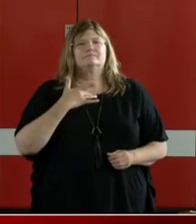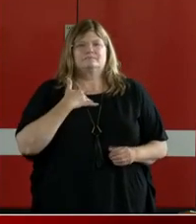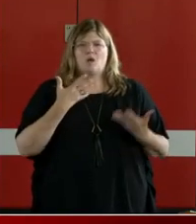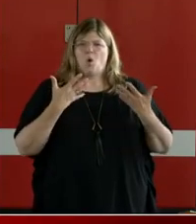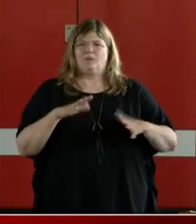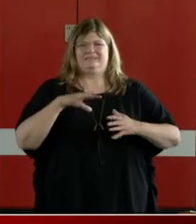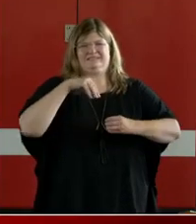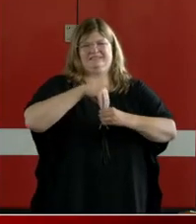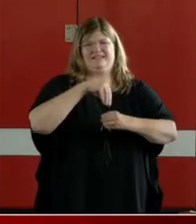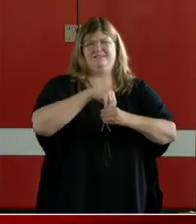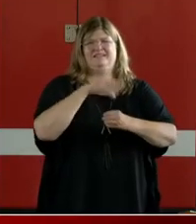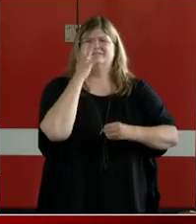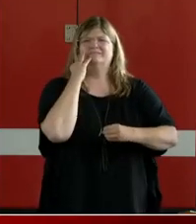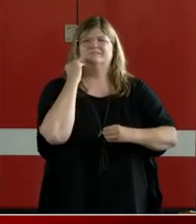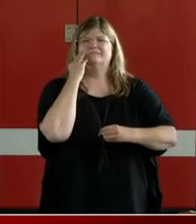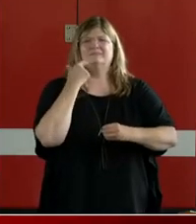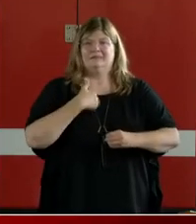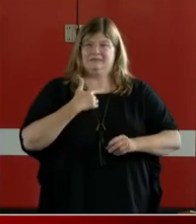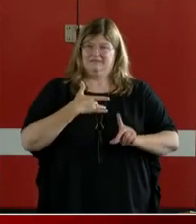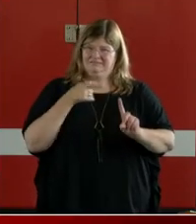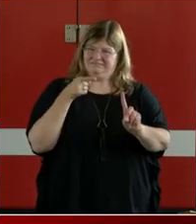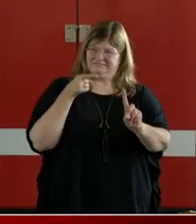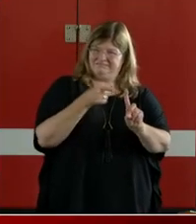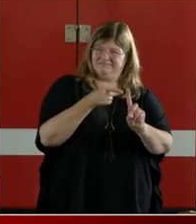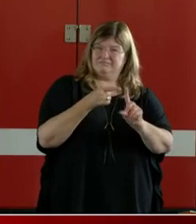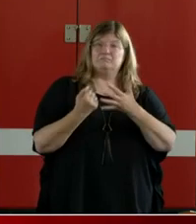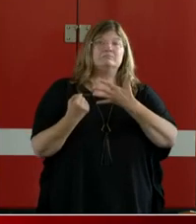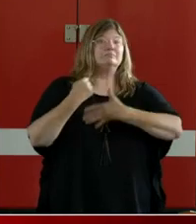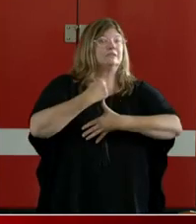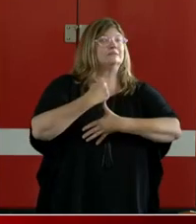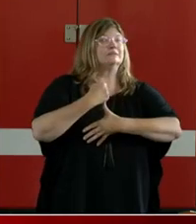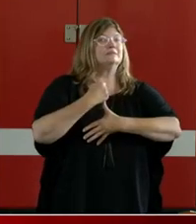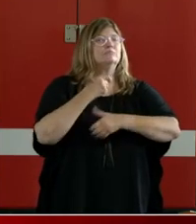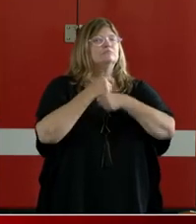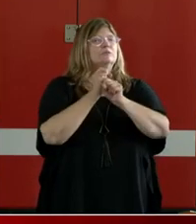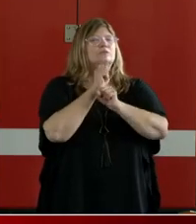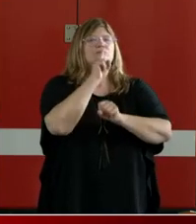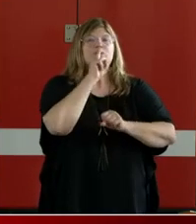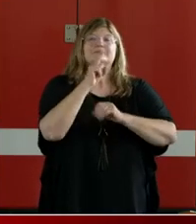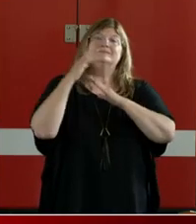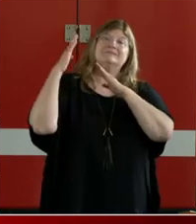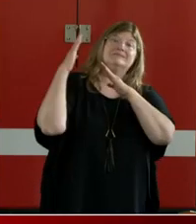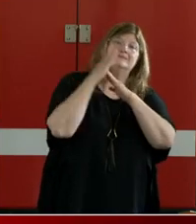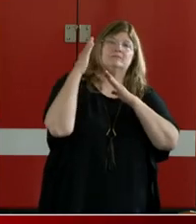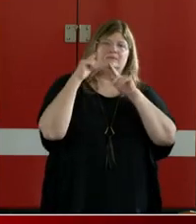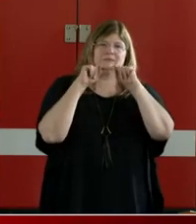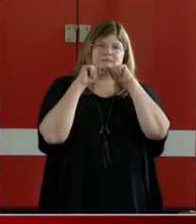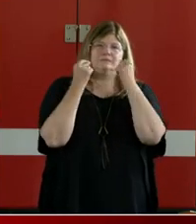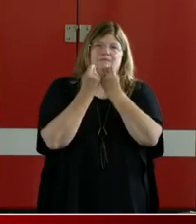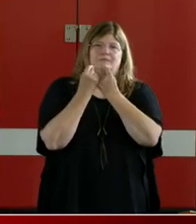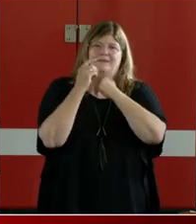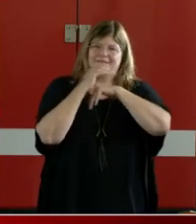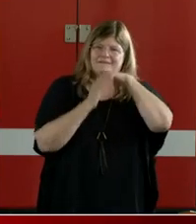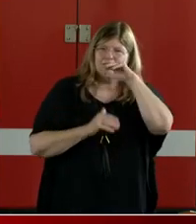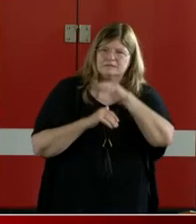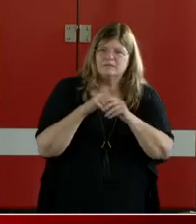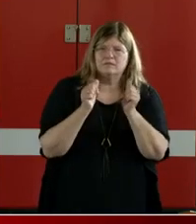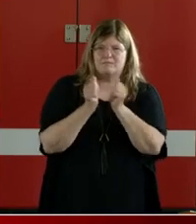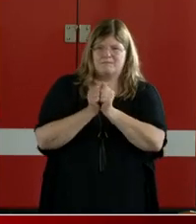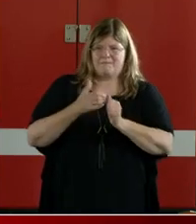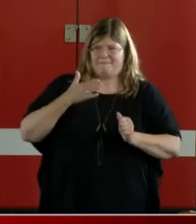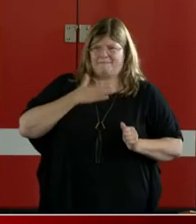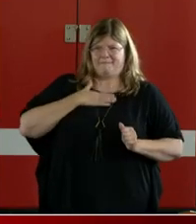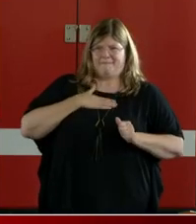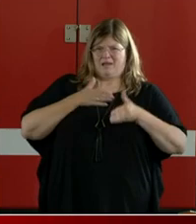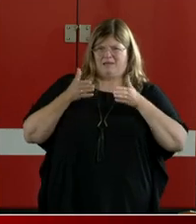main priority is making sure that the executive team is comfortable with my leadership style and that we continue to work on